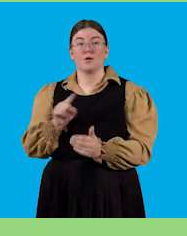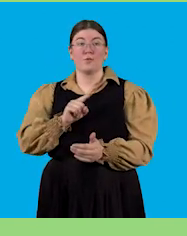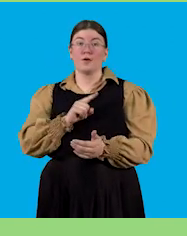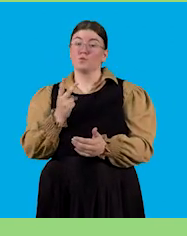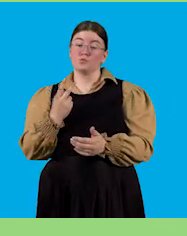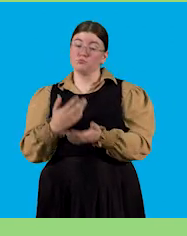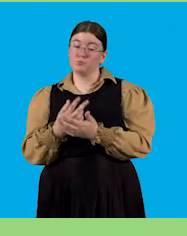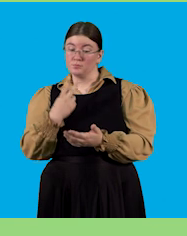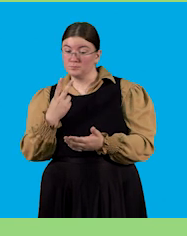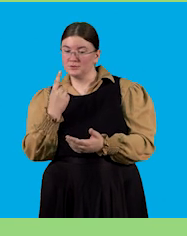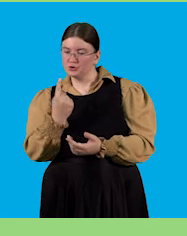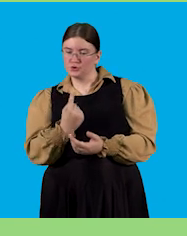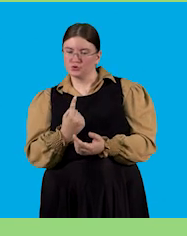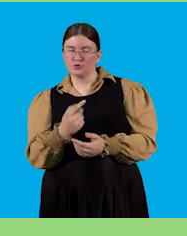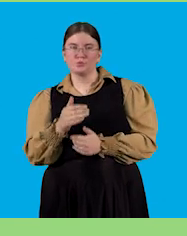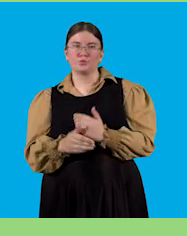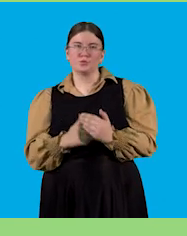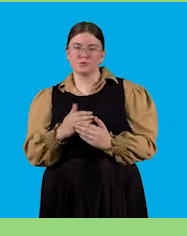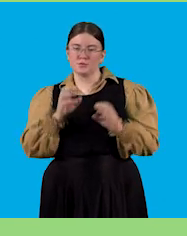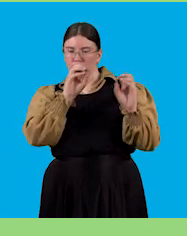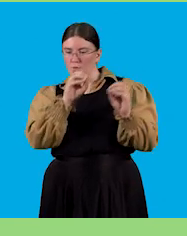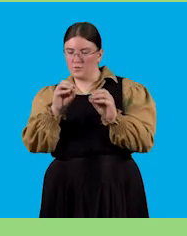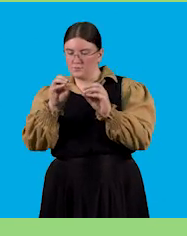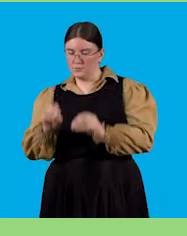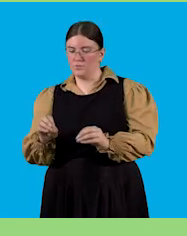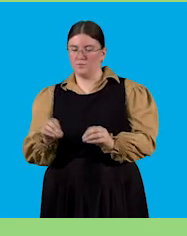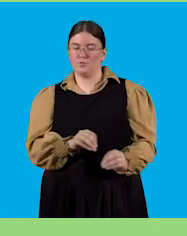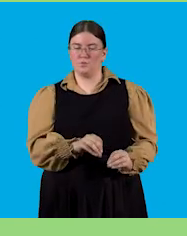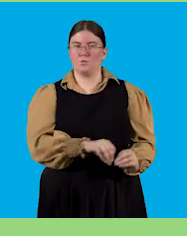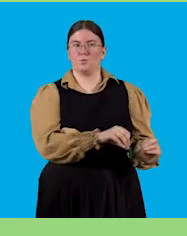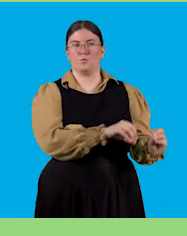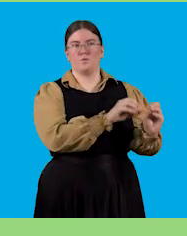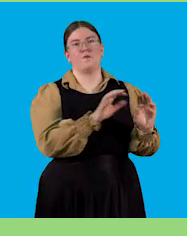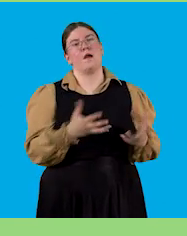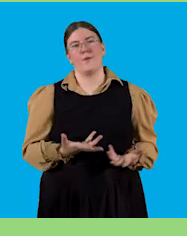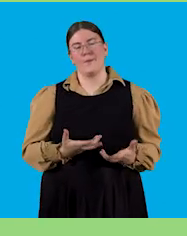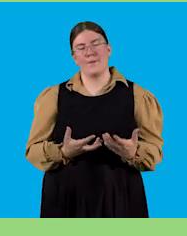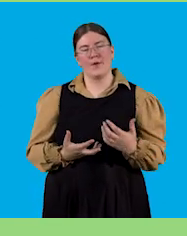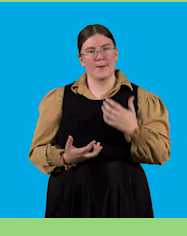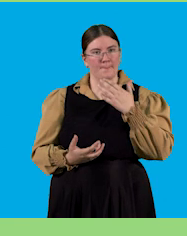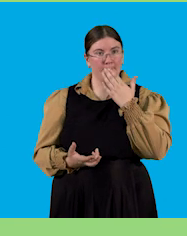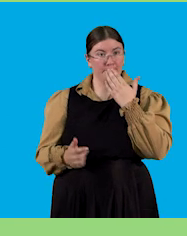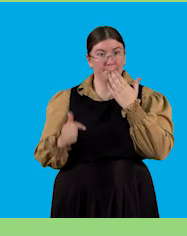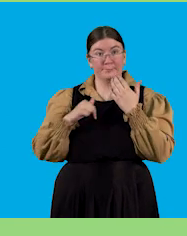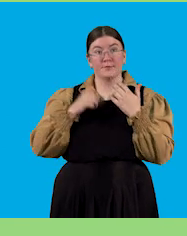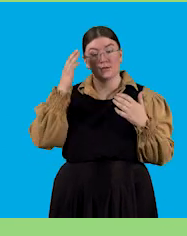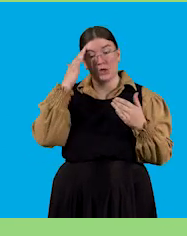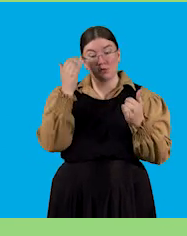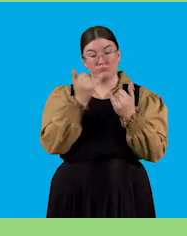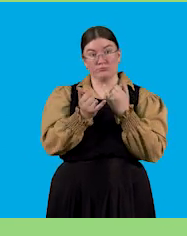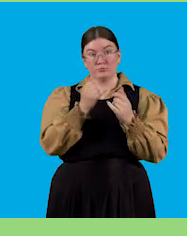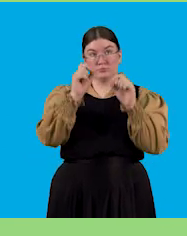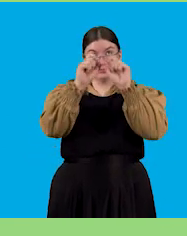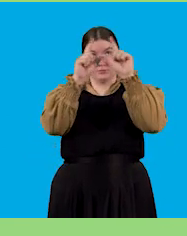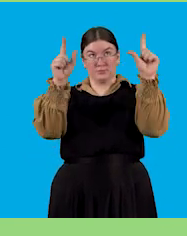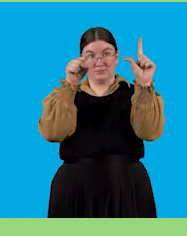see how each process moves from one process into another process. So we know that in